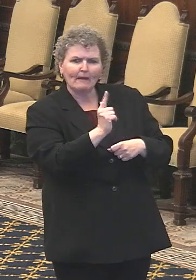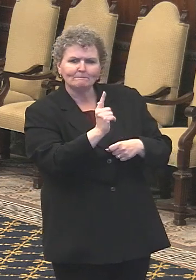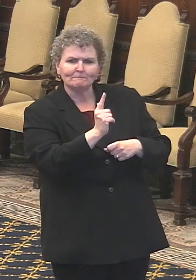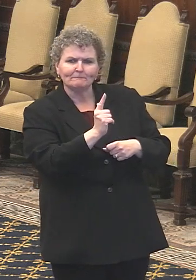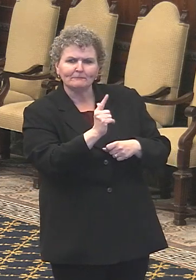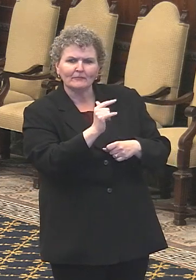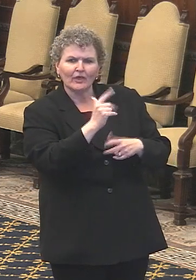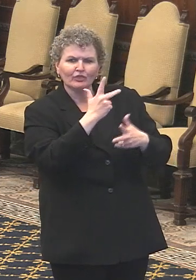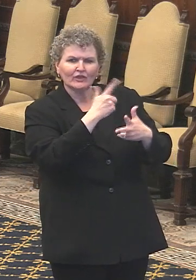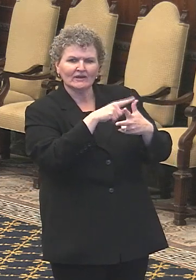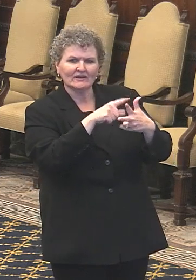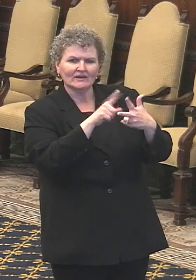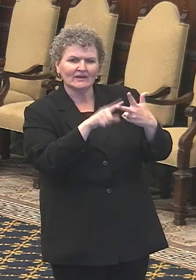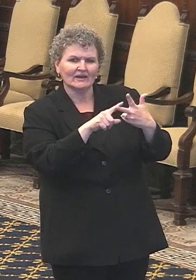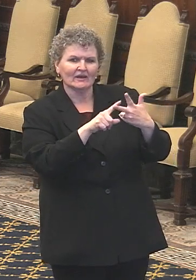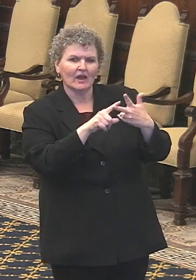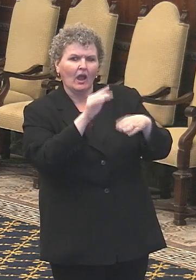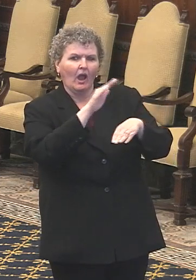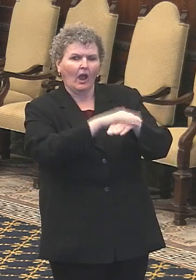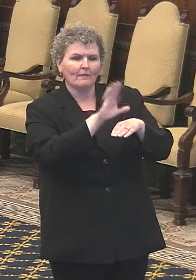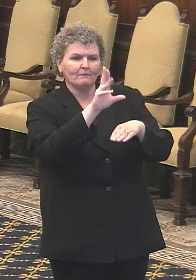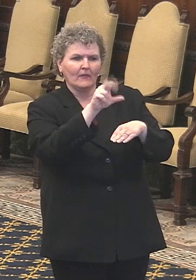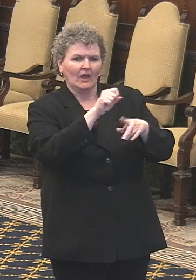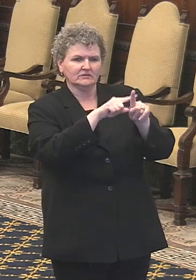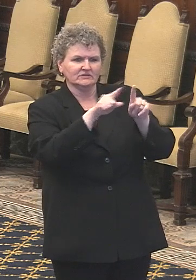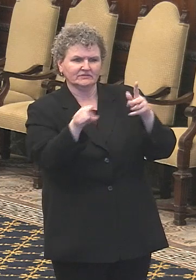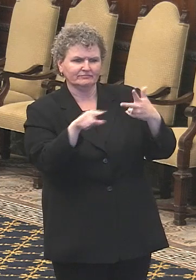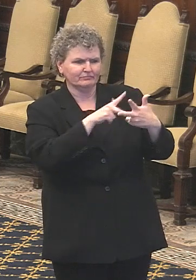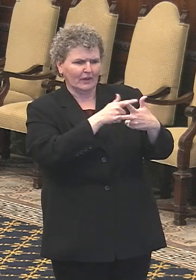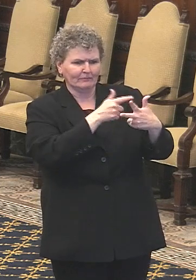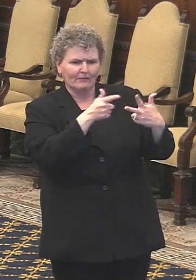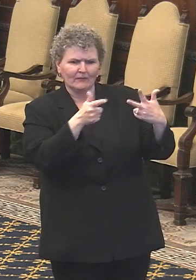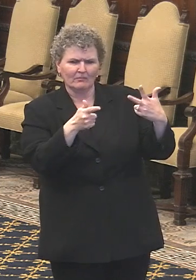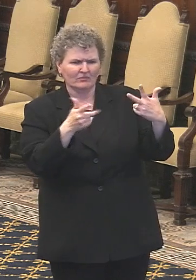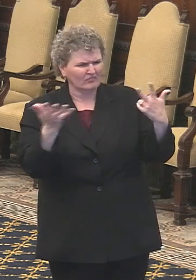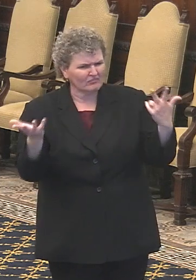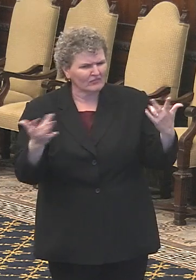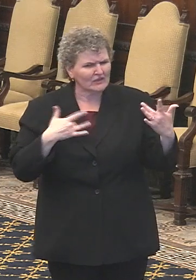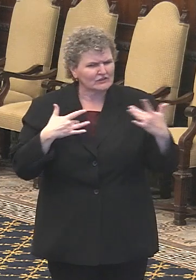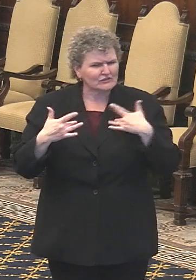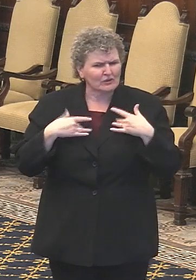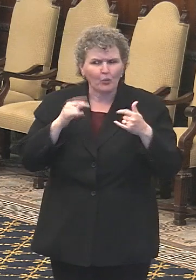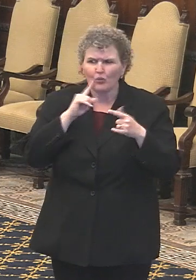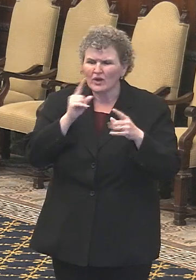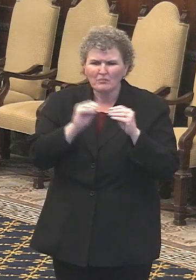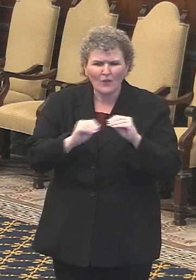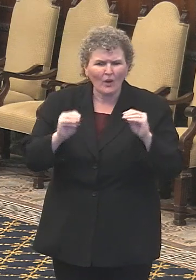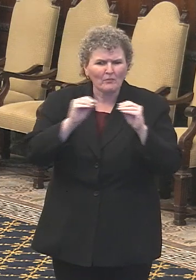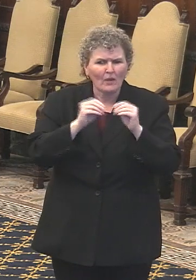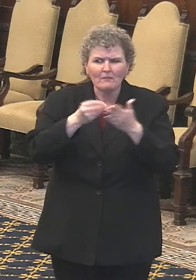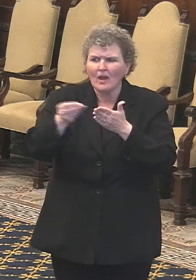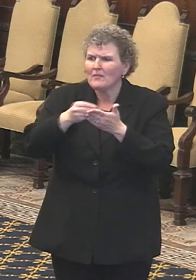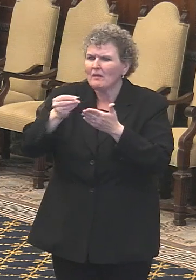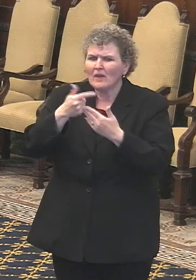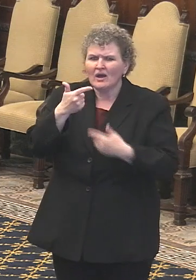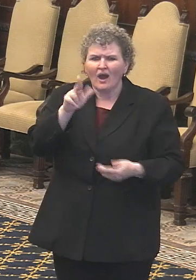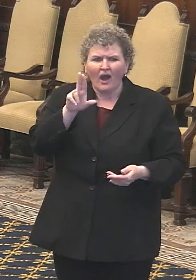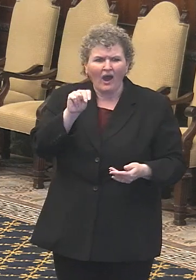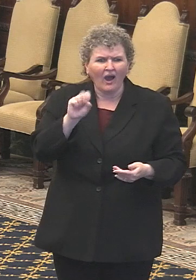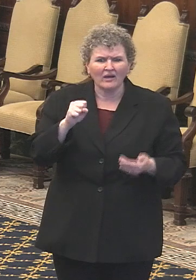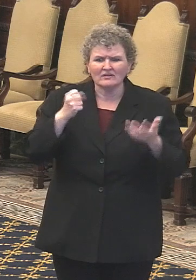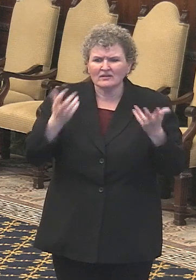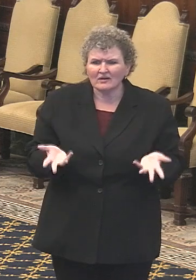you concerned with the surge of purchasing of weapons that this speaks to some belief that